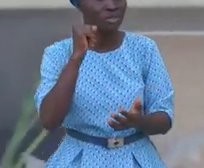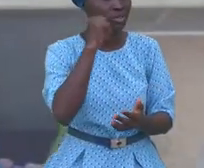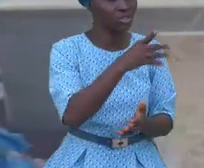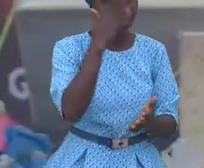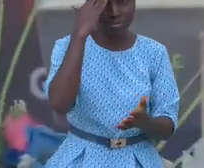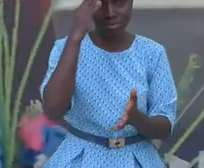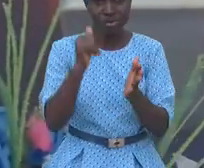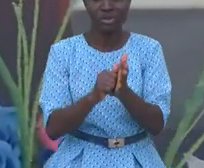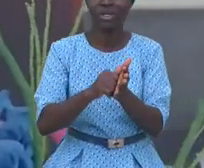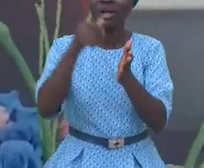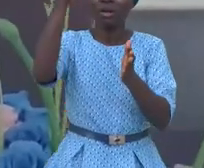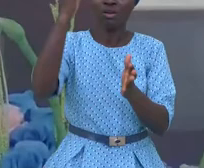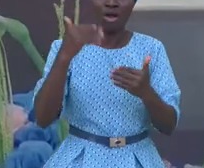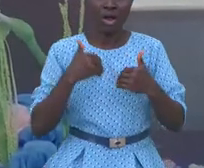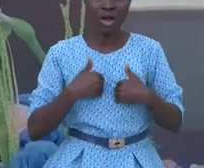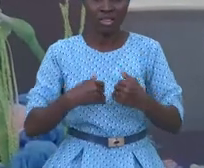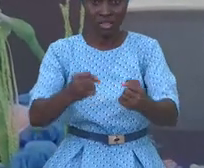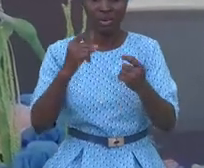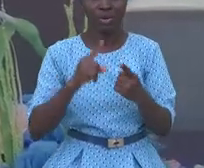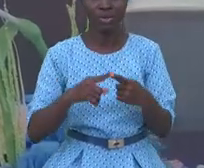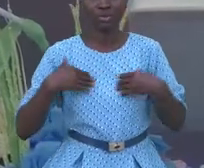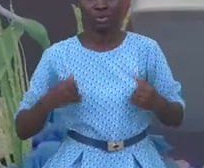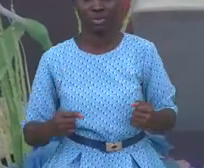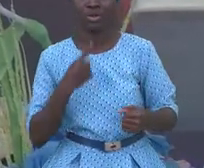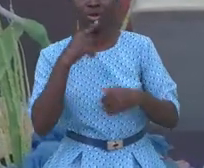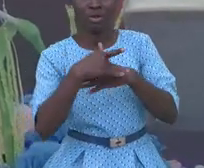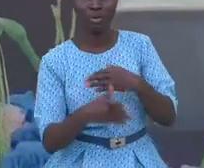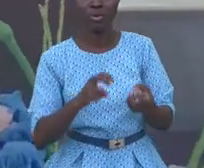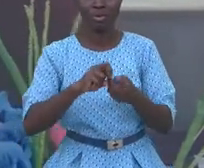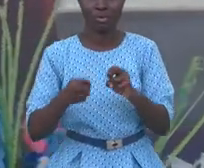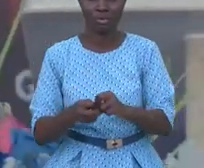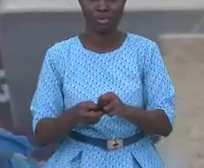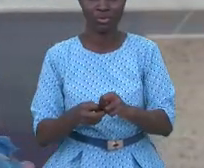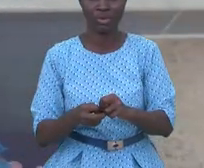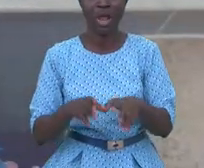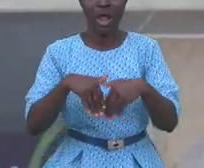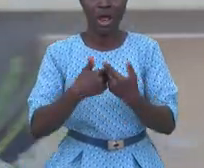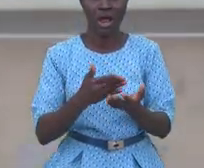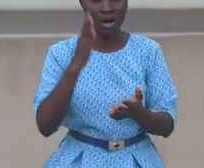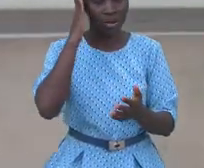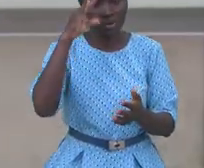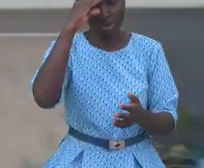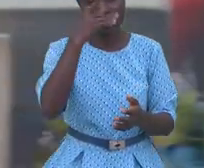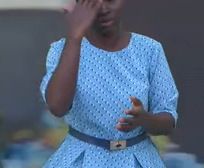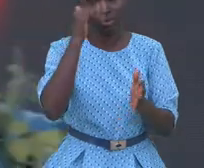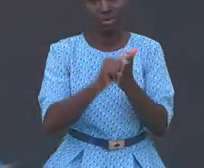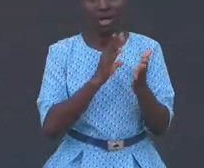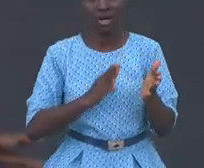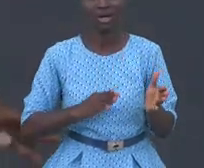he came. If he didn't come, how would we know that Christ could do exploits? A